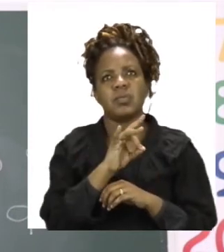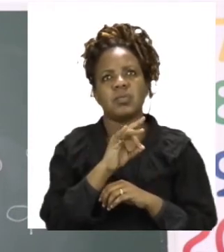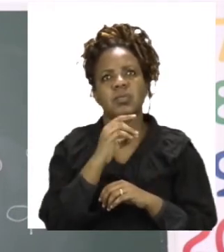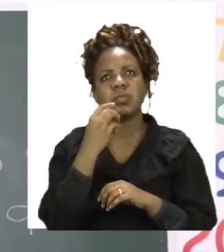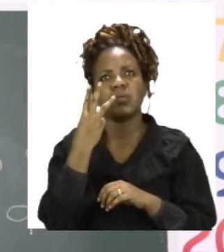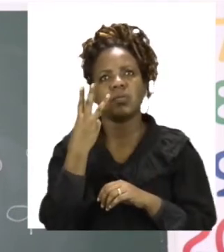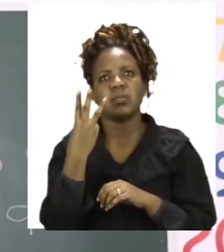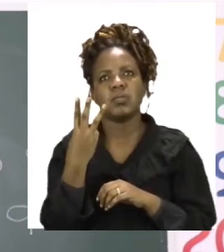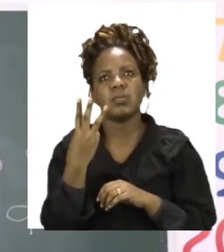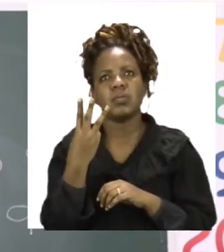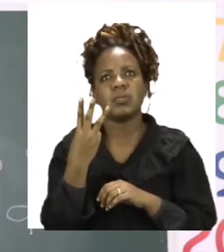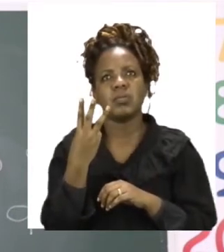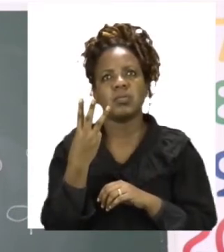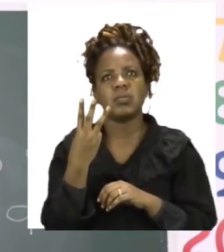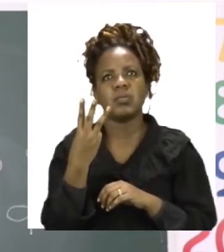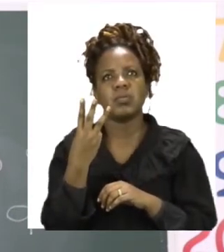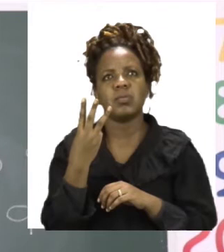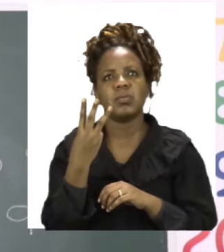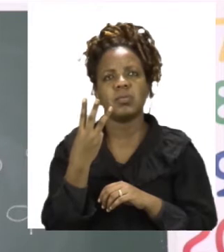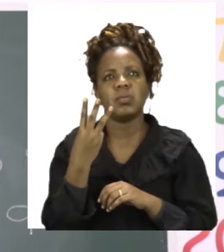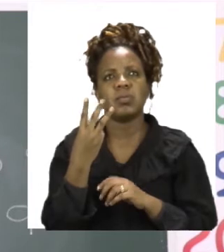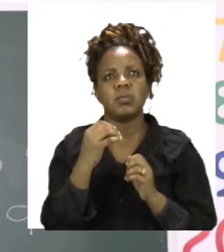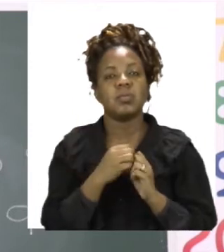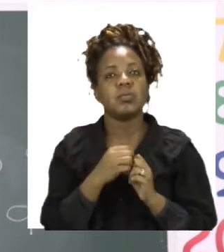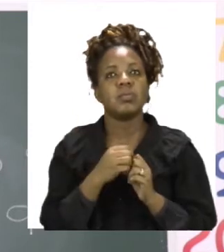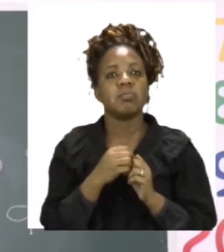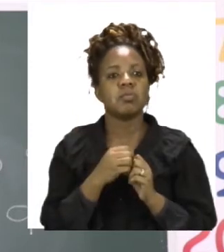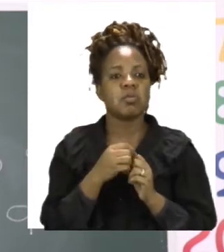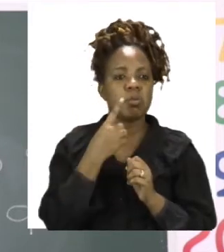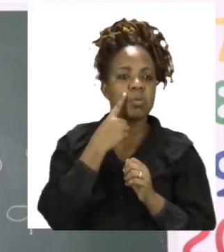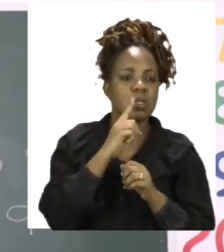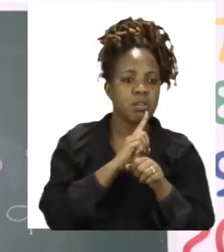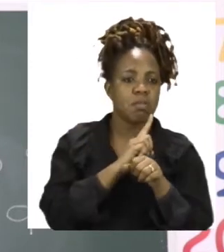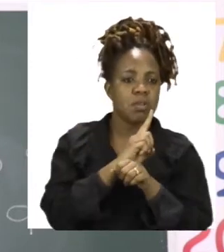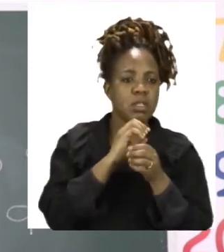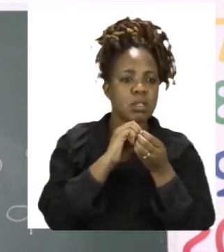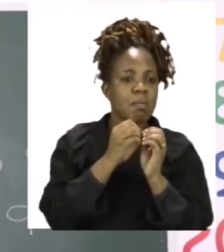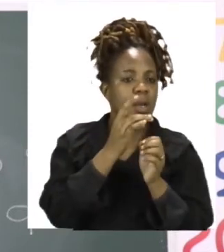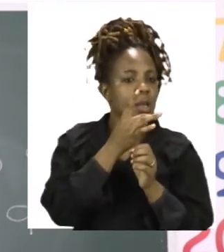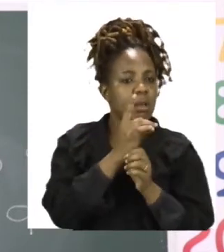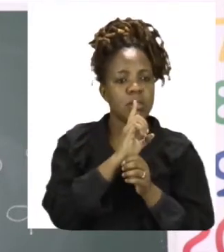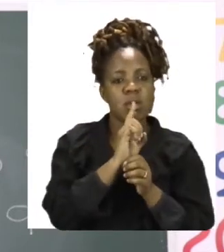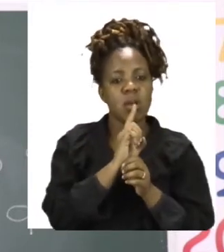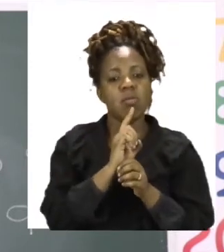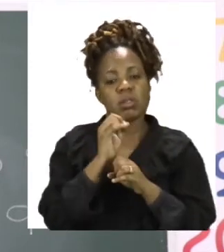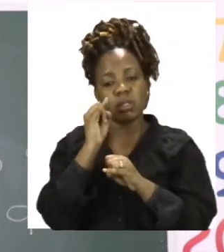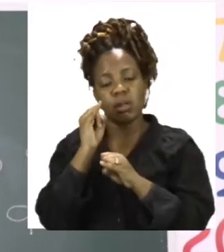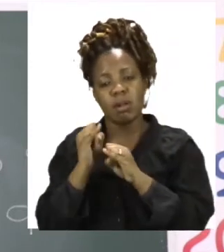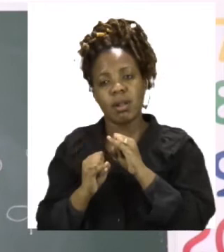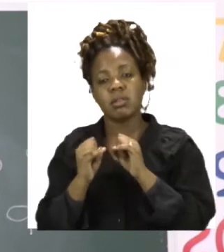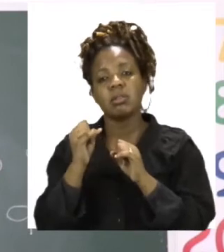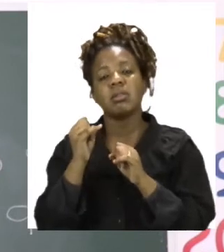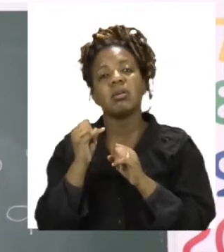83, we are not going to look at the 8 in 83. Rather, we are going to